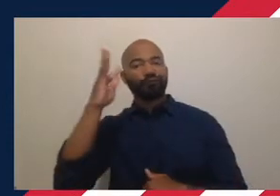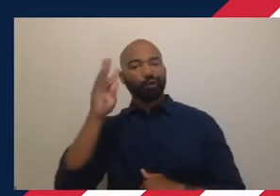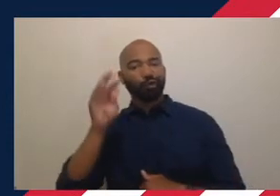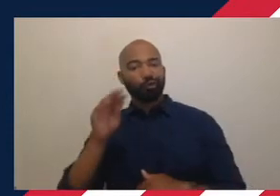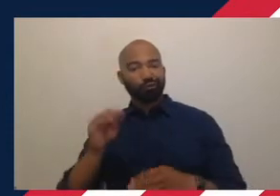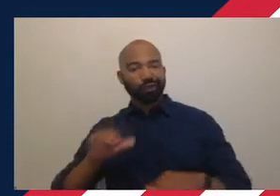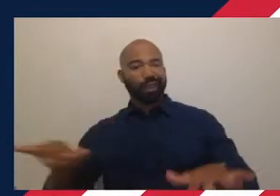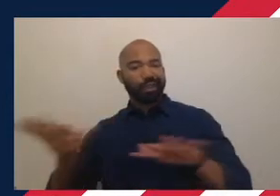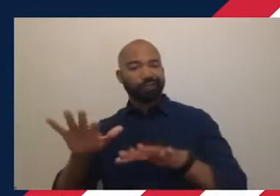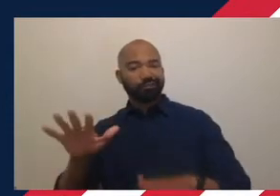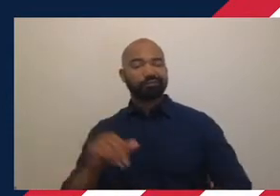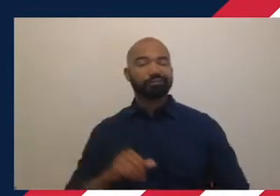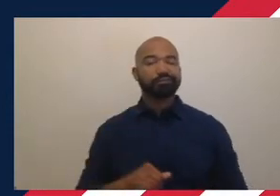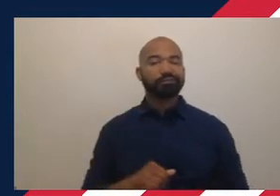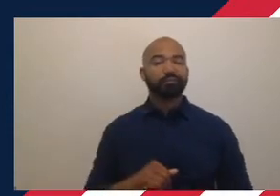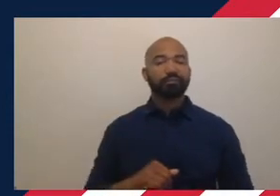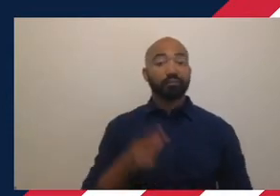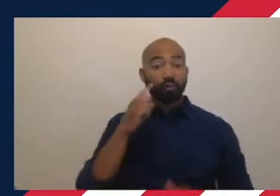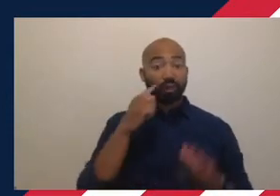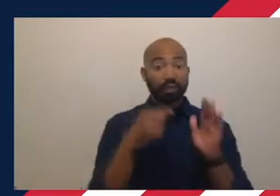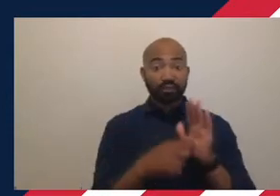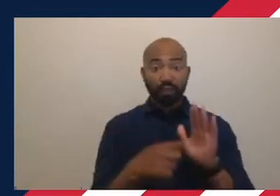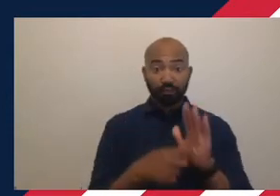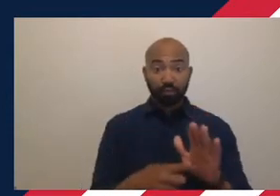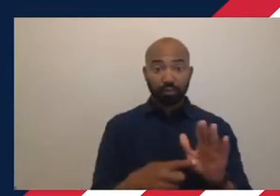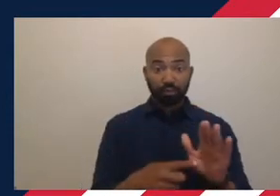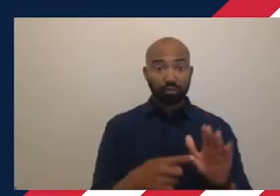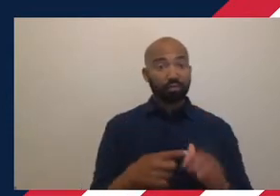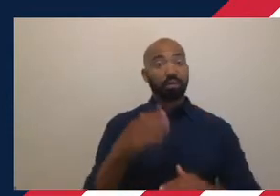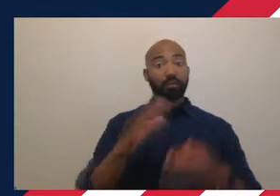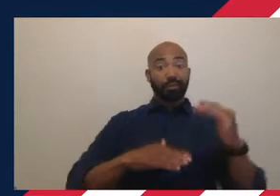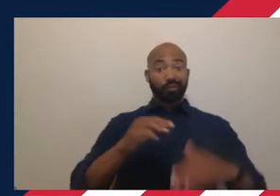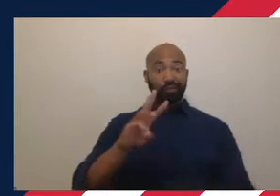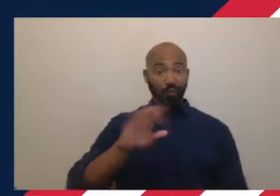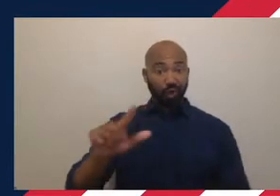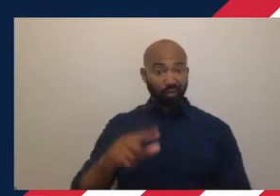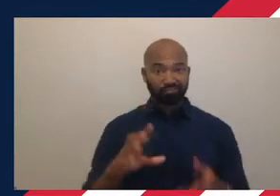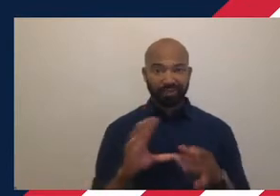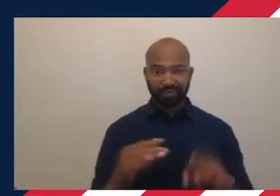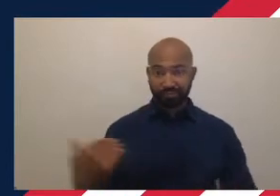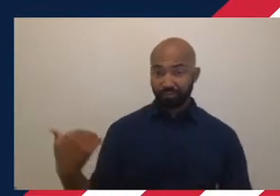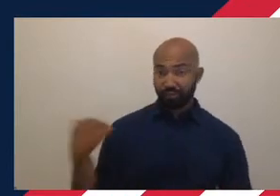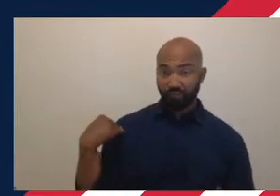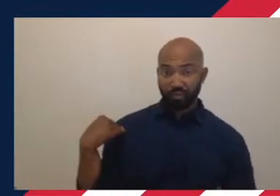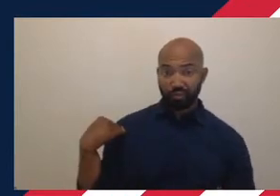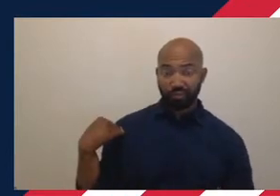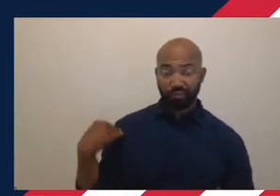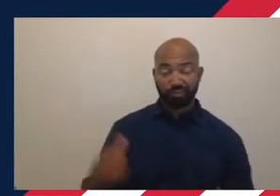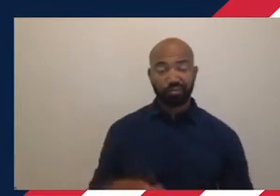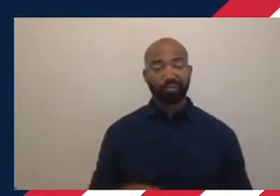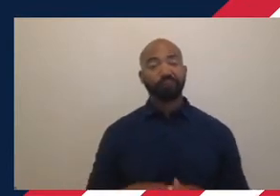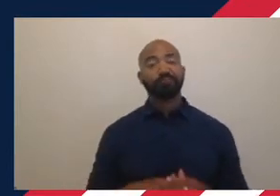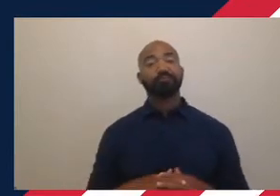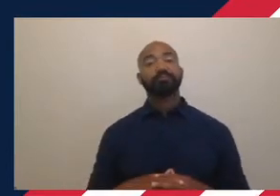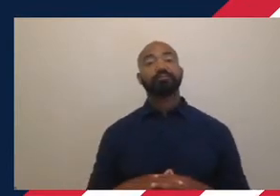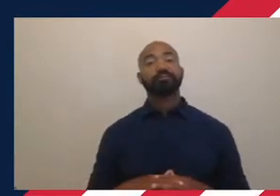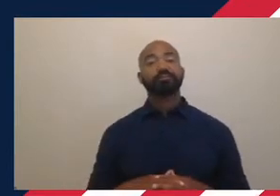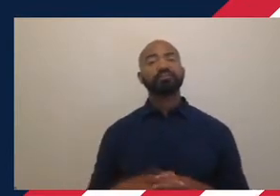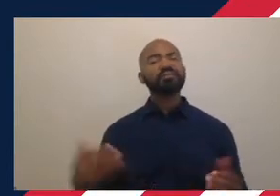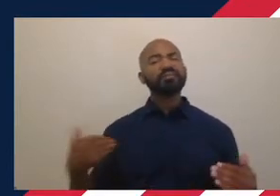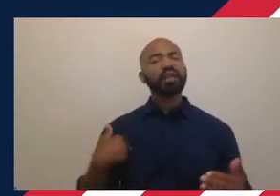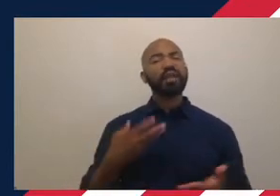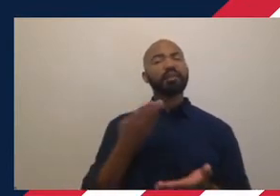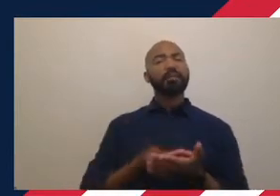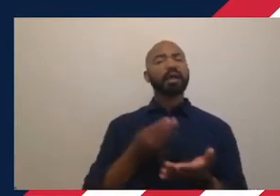like I was using an example for the building of the wall, you know, they had to set aside